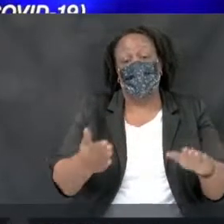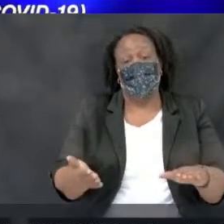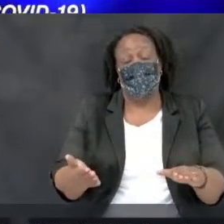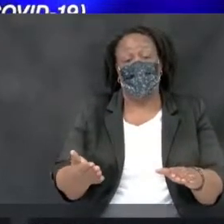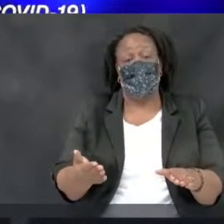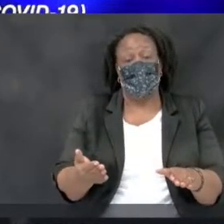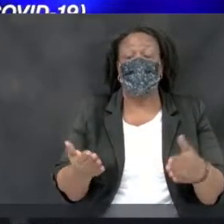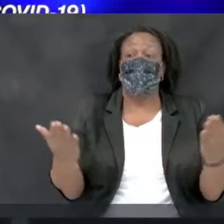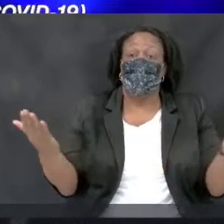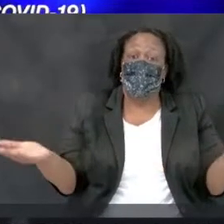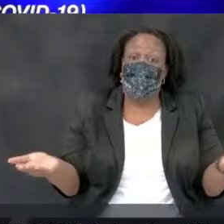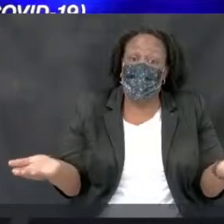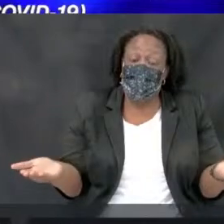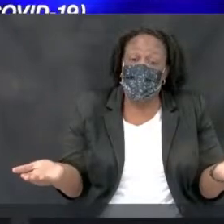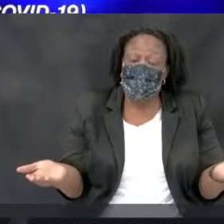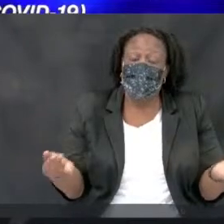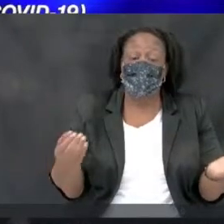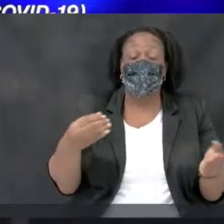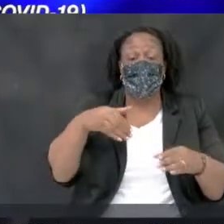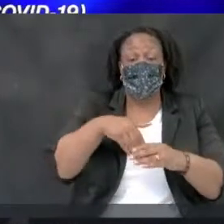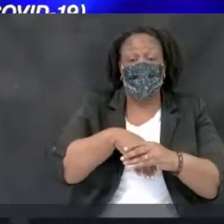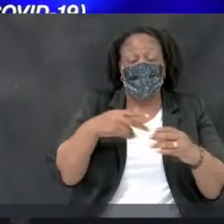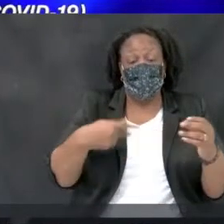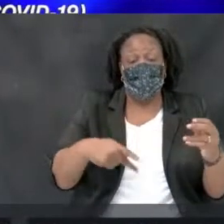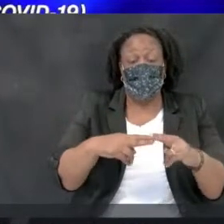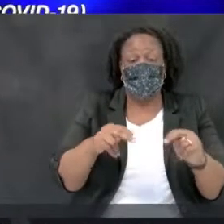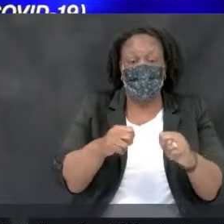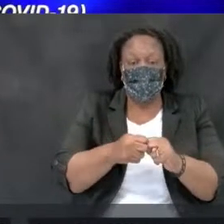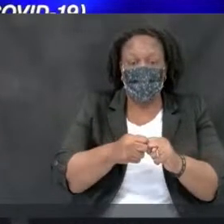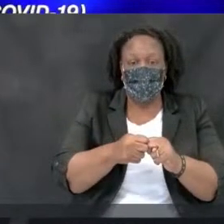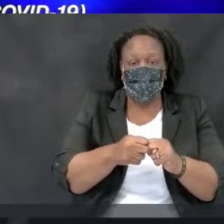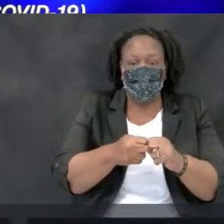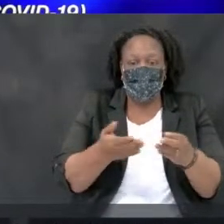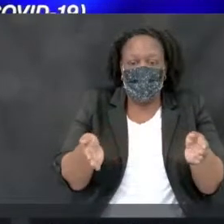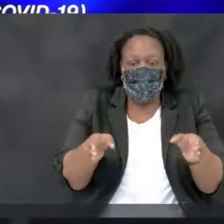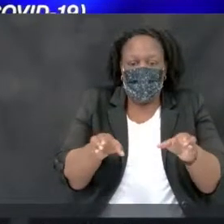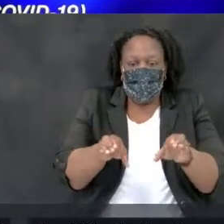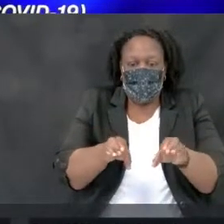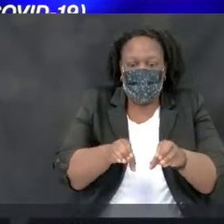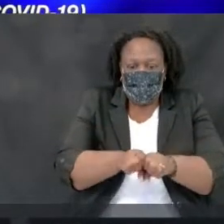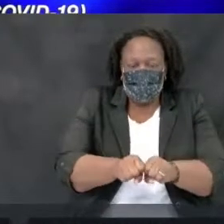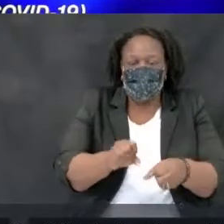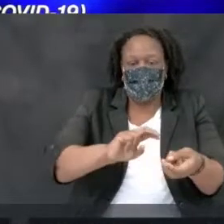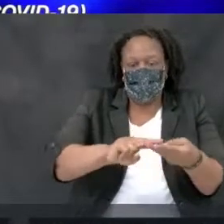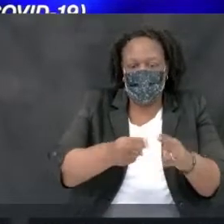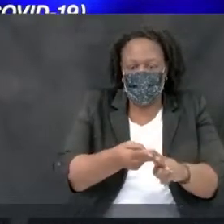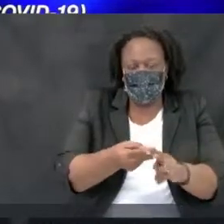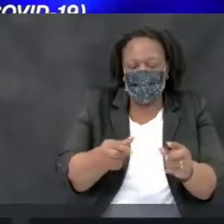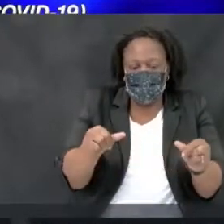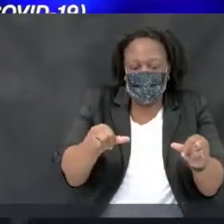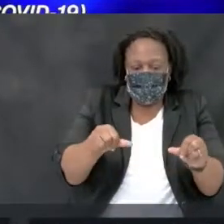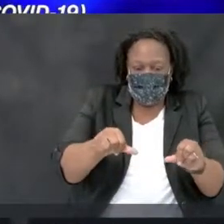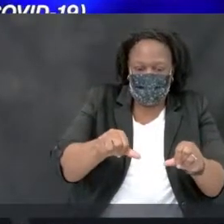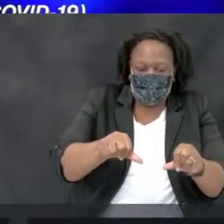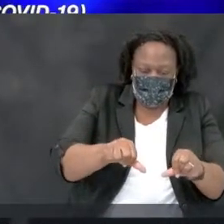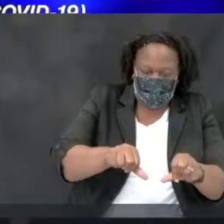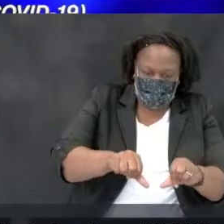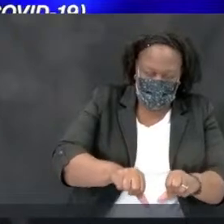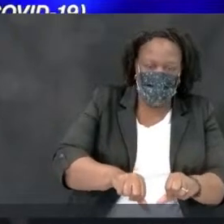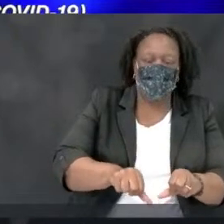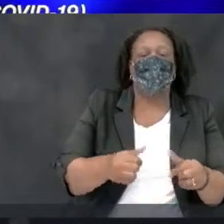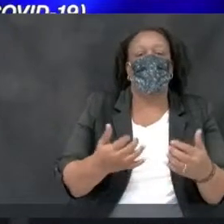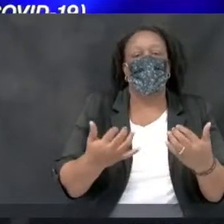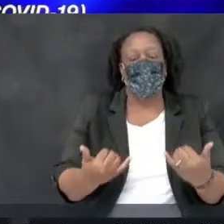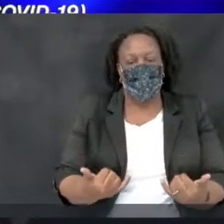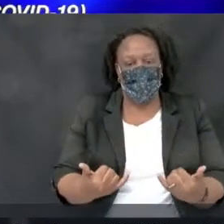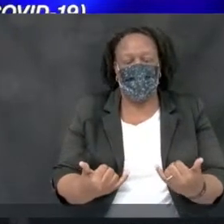in the Federation have successfully contained our third wave, and our case numbers are now at an